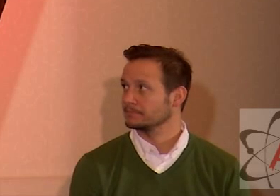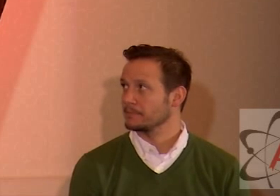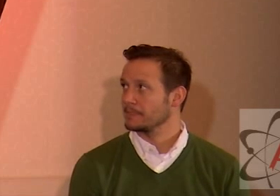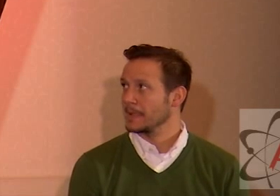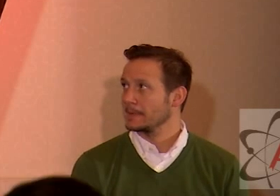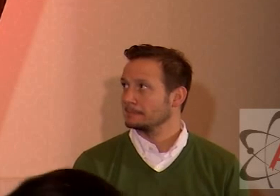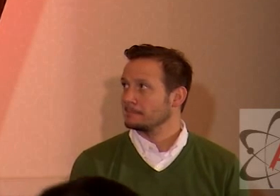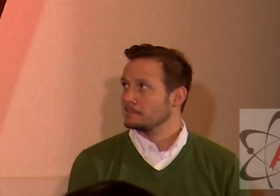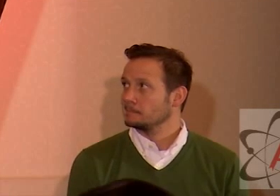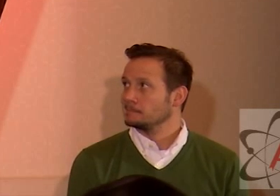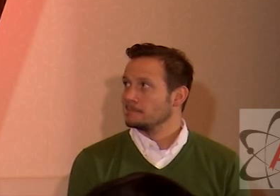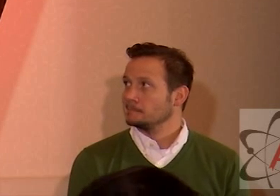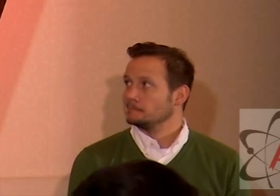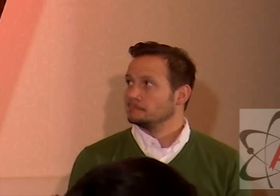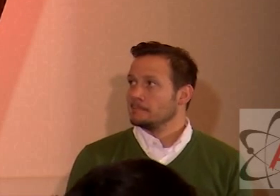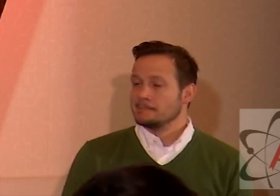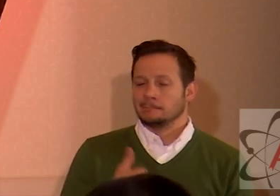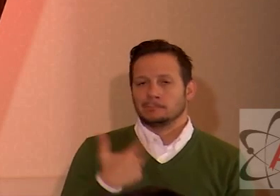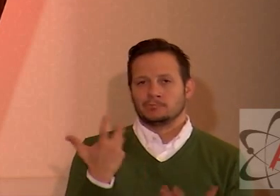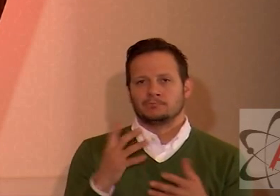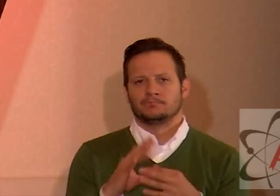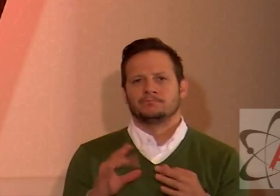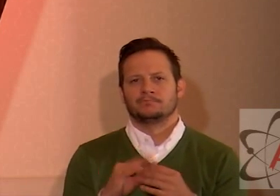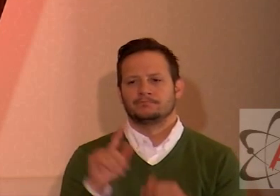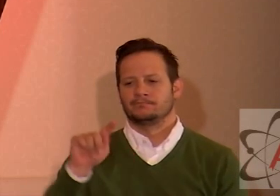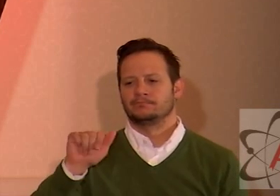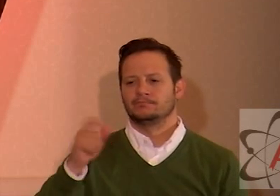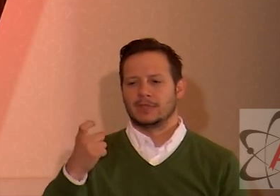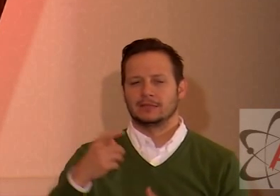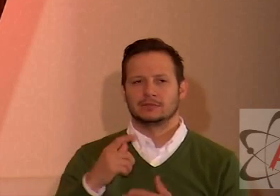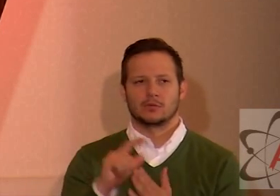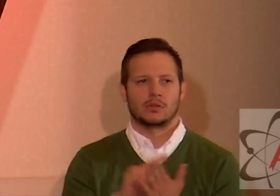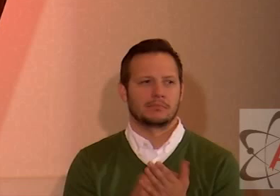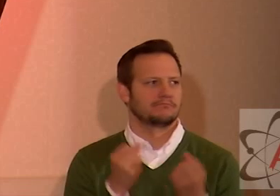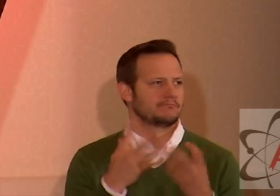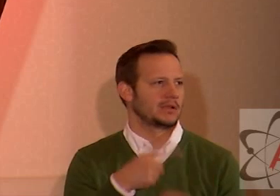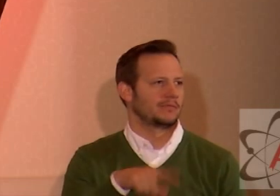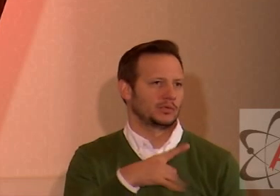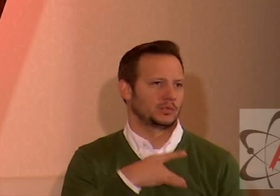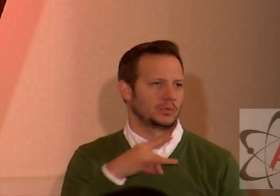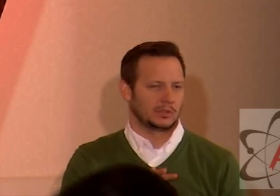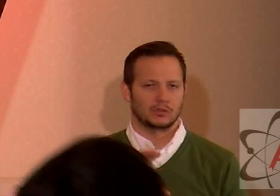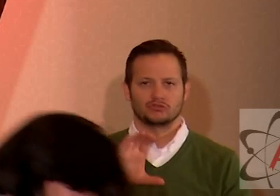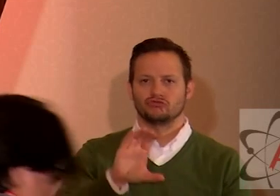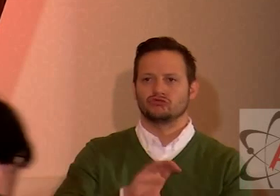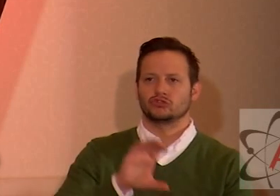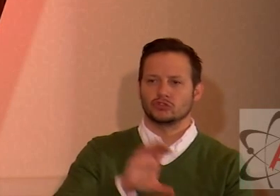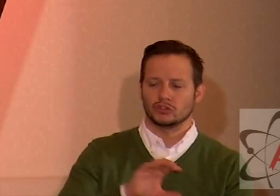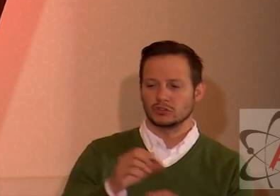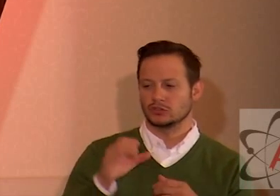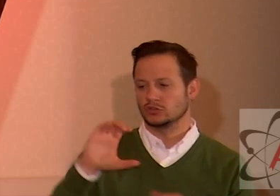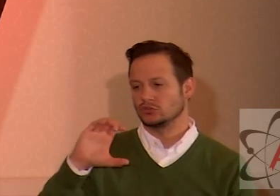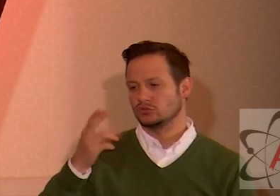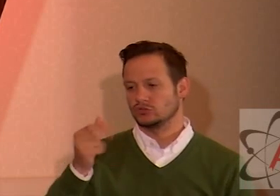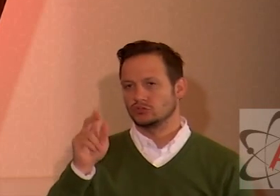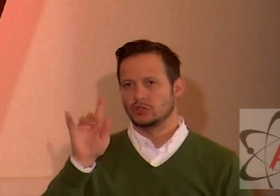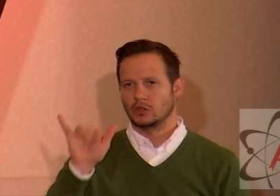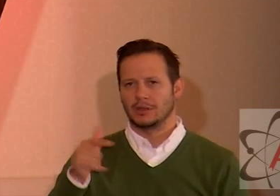I want to mention just the tax laws. Many of you have problems with the tax laws. Churches and other charities are given something